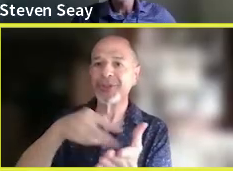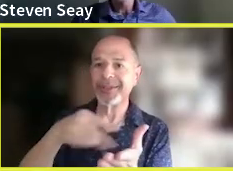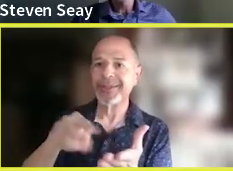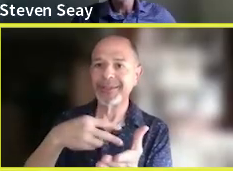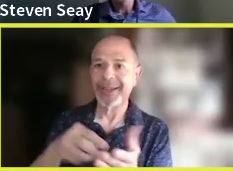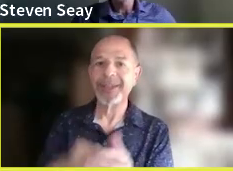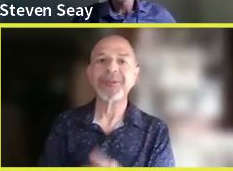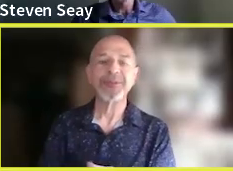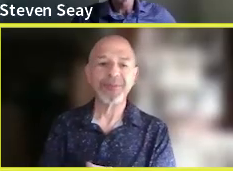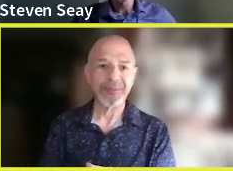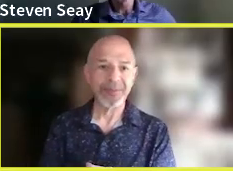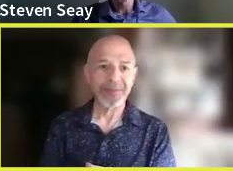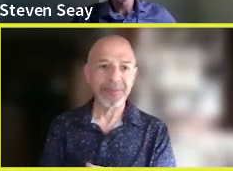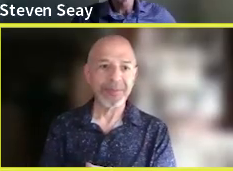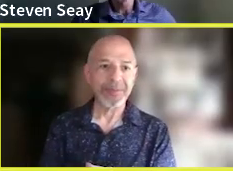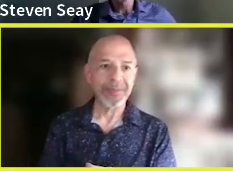my check.